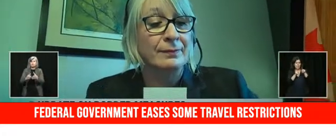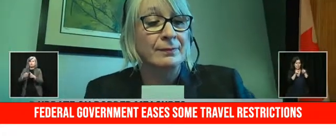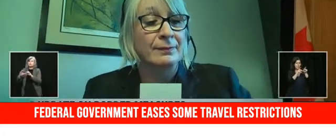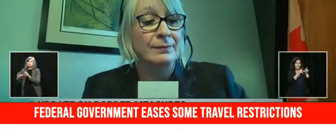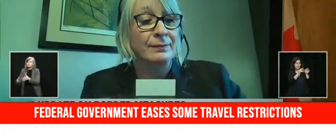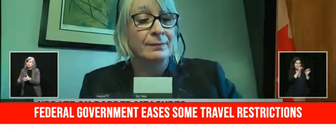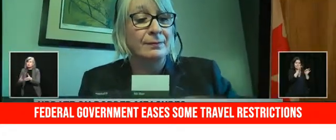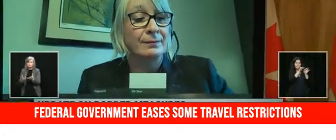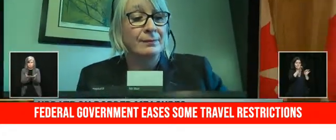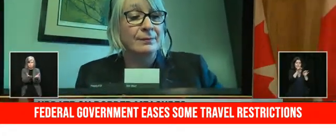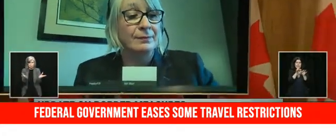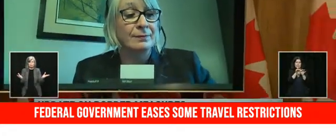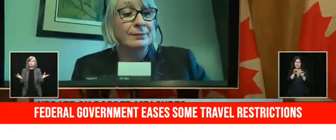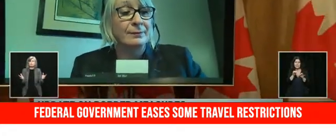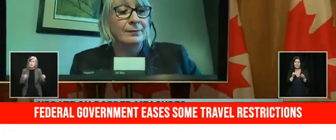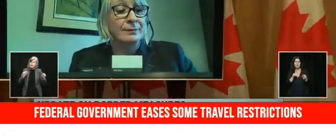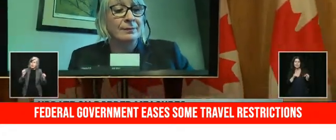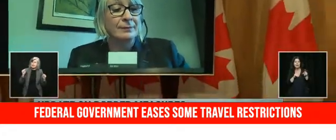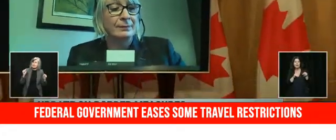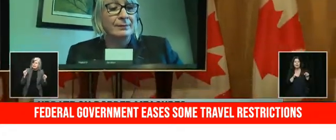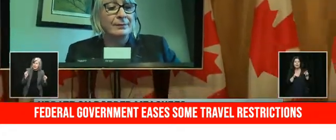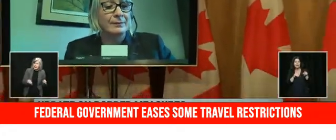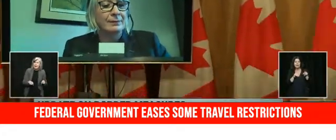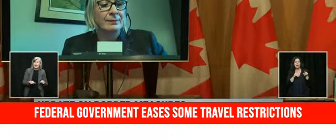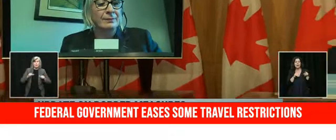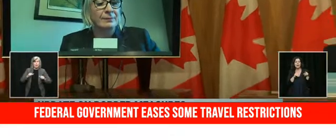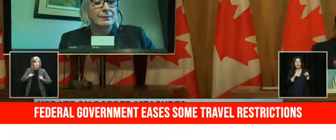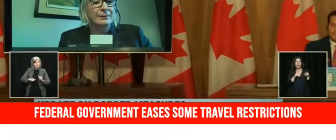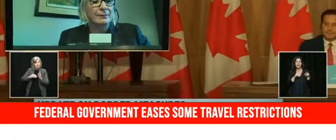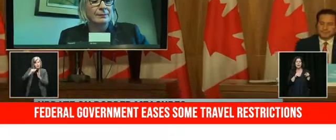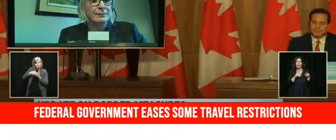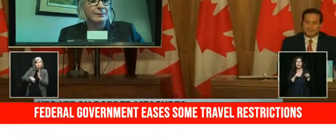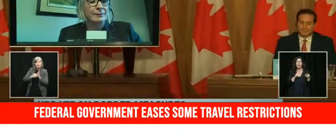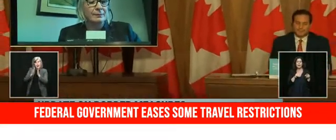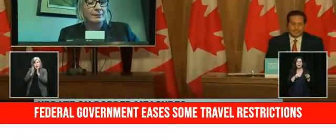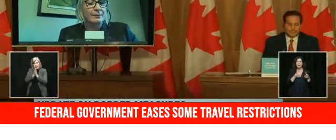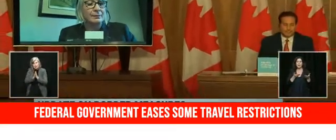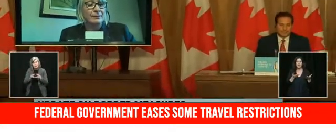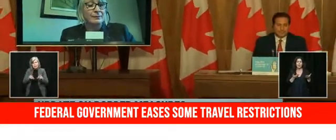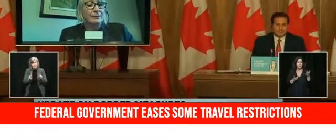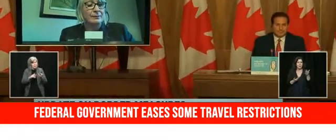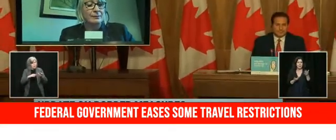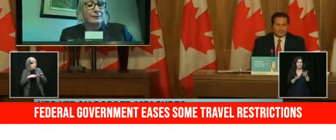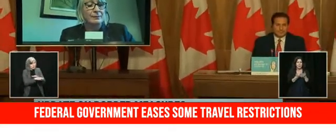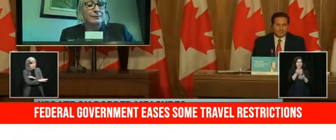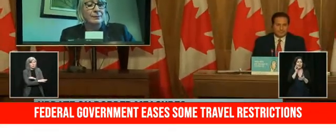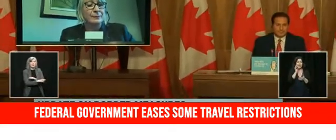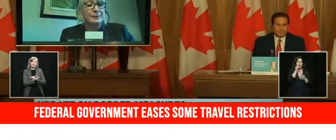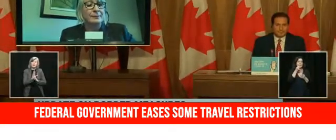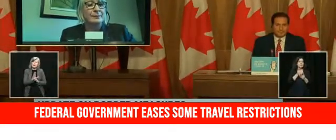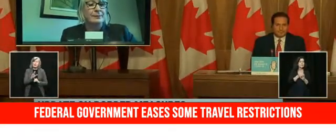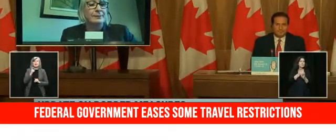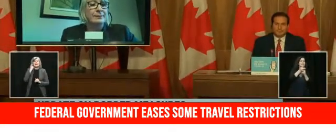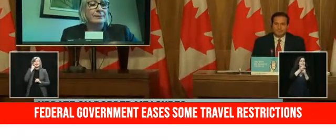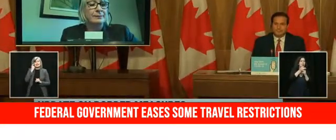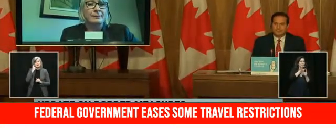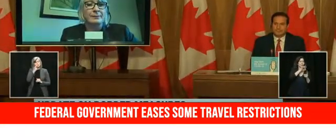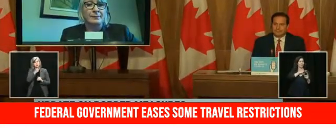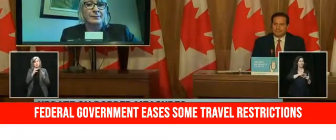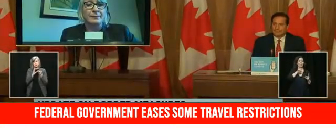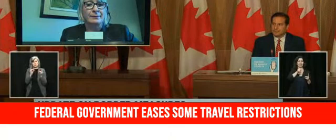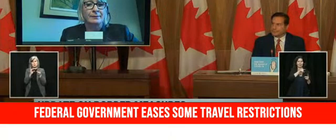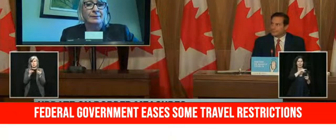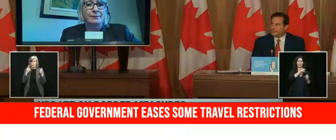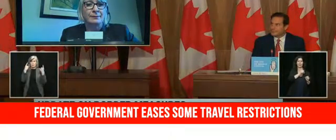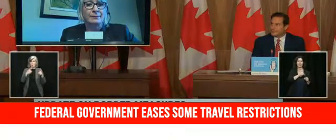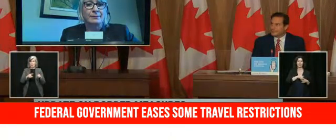of these new exceptions. But since you said that travel represents, or importation of cases